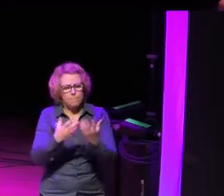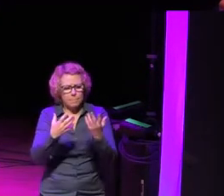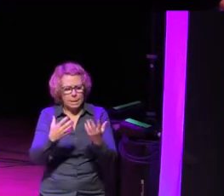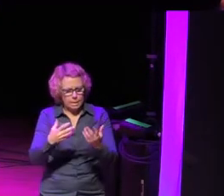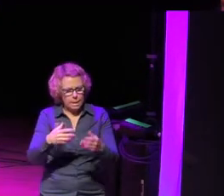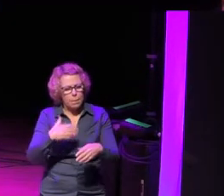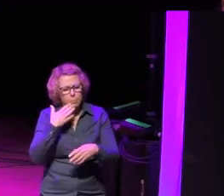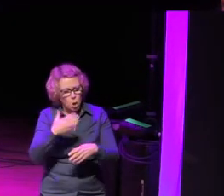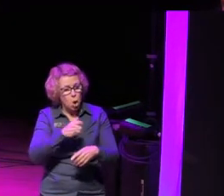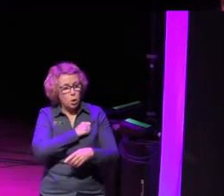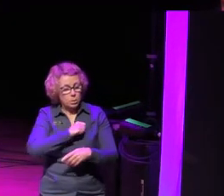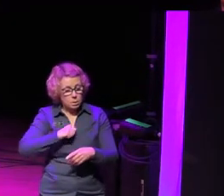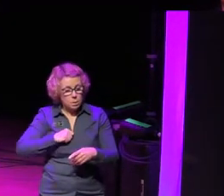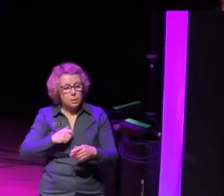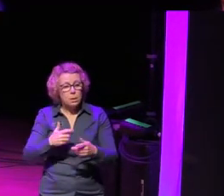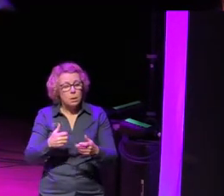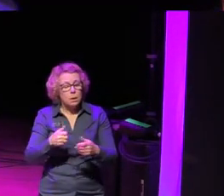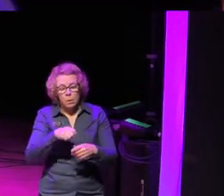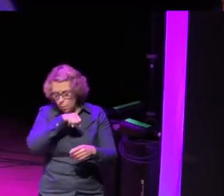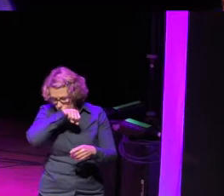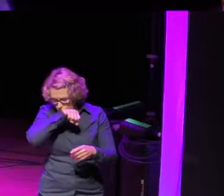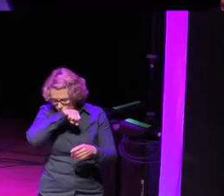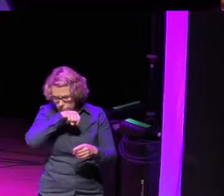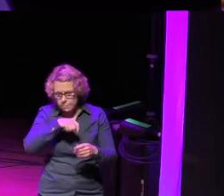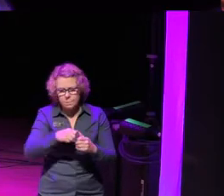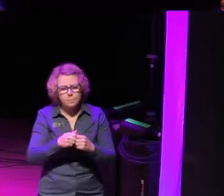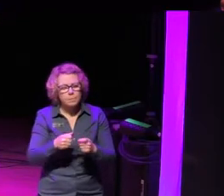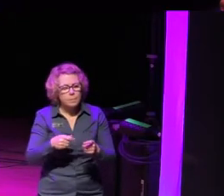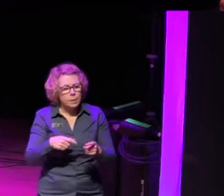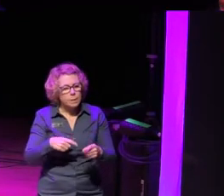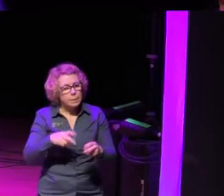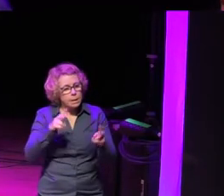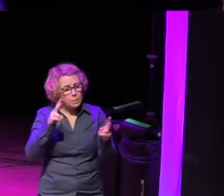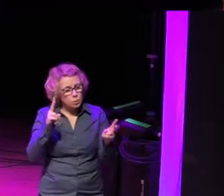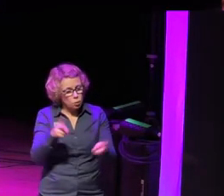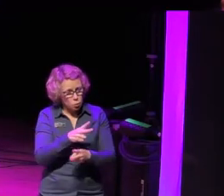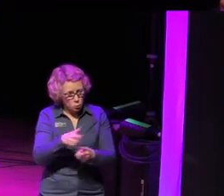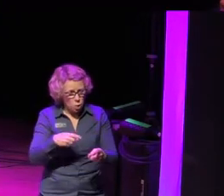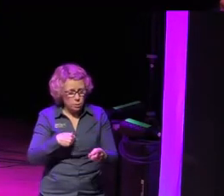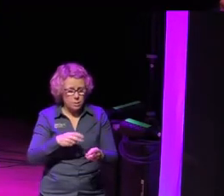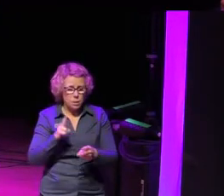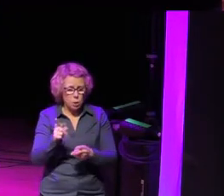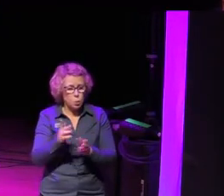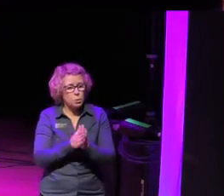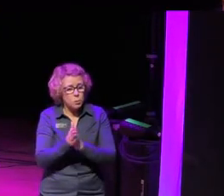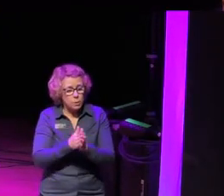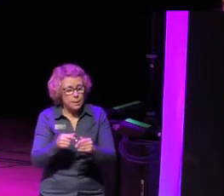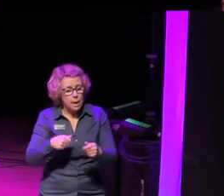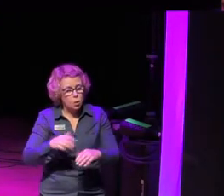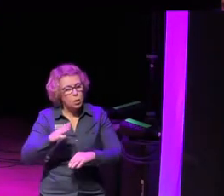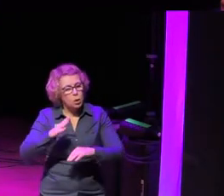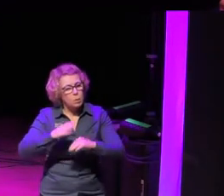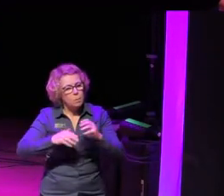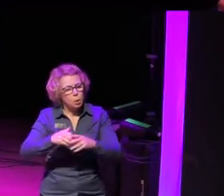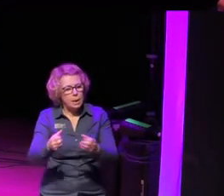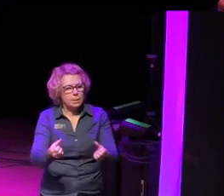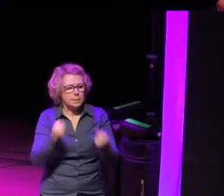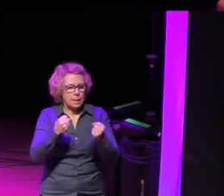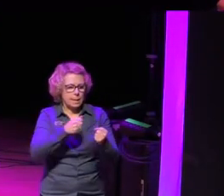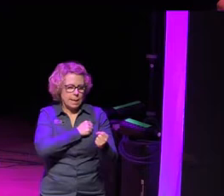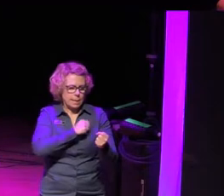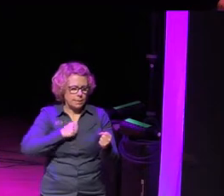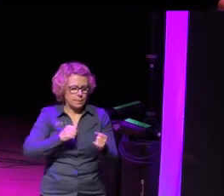challenge is not to fight corruption, because that's a normal state. The challenge is really to build the